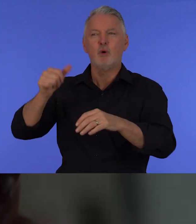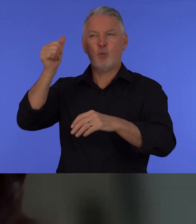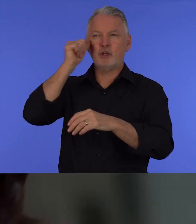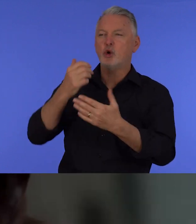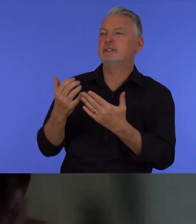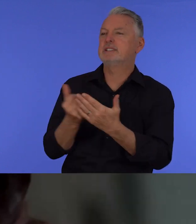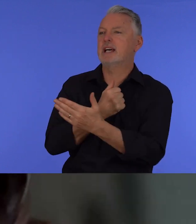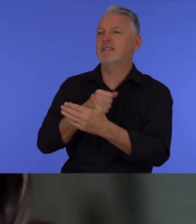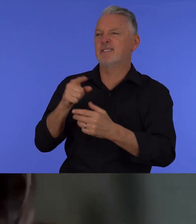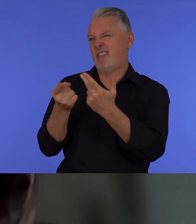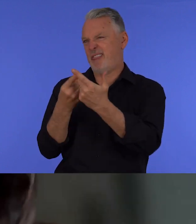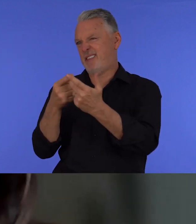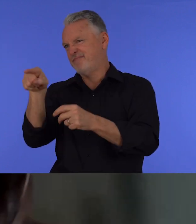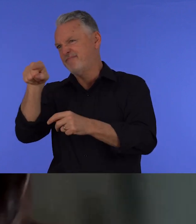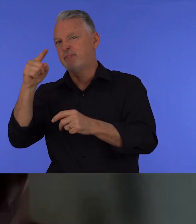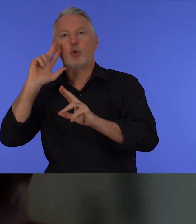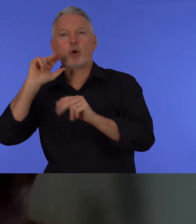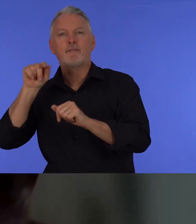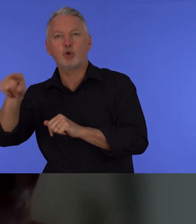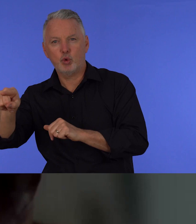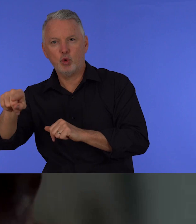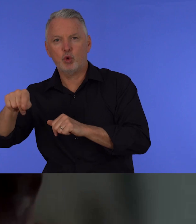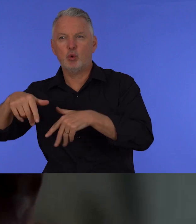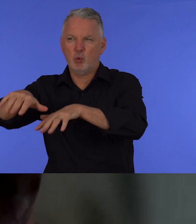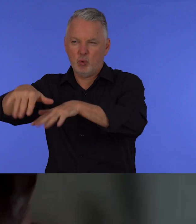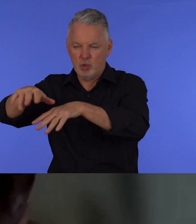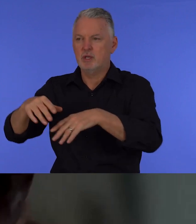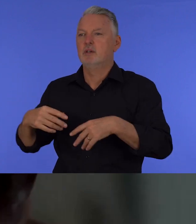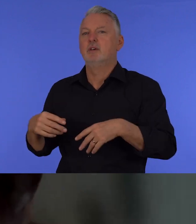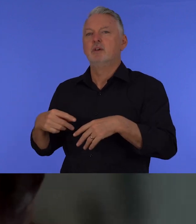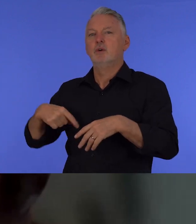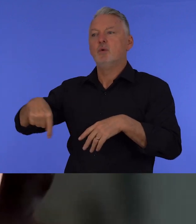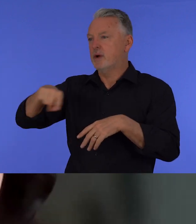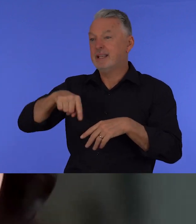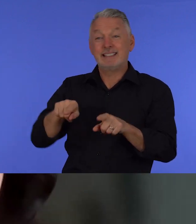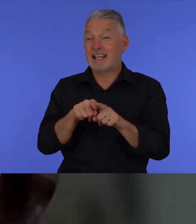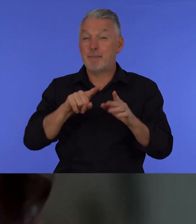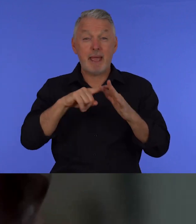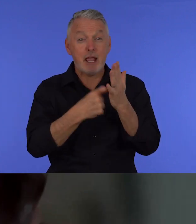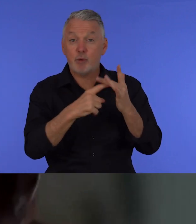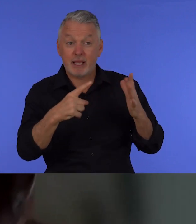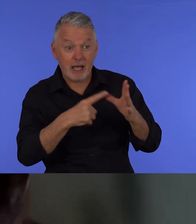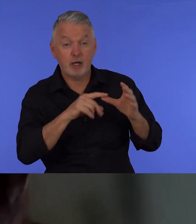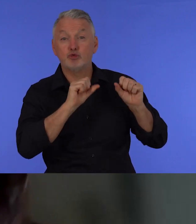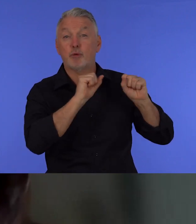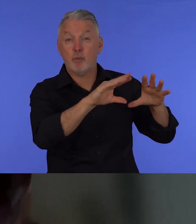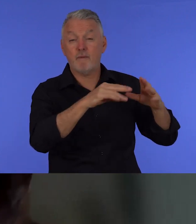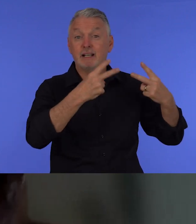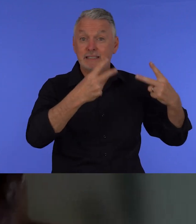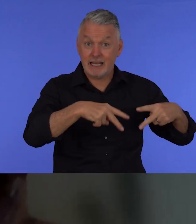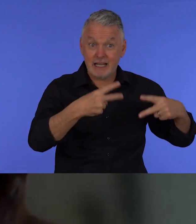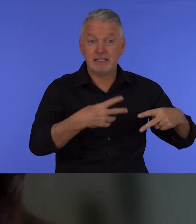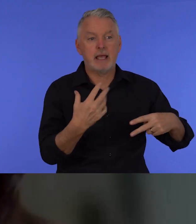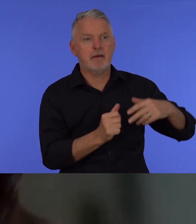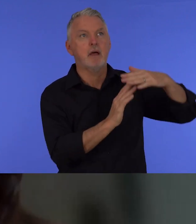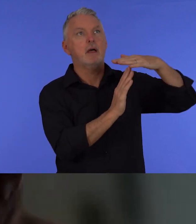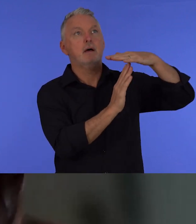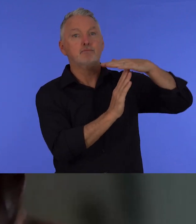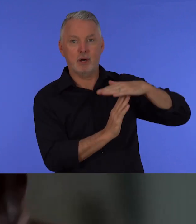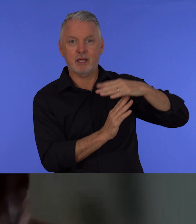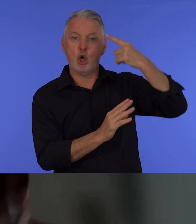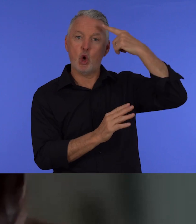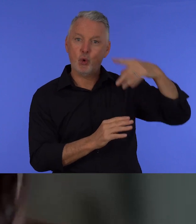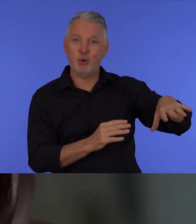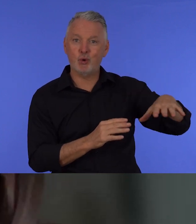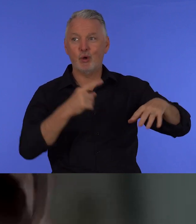we can drop Ariana off. We know she's safe and cared for and thriving and enjoying herself. Just like when we drop Erica off